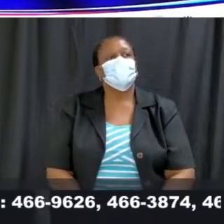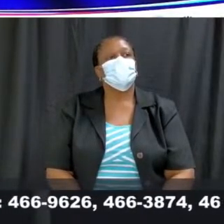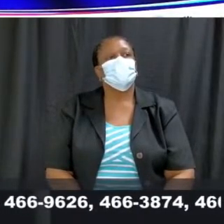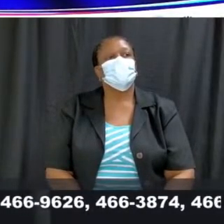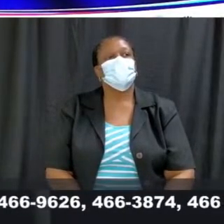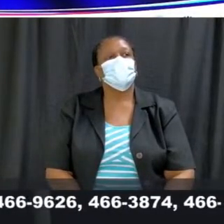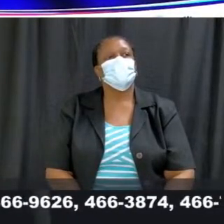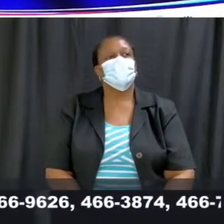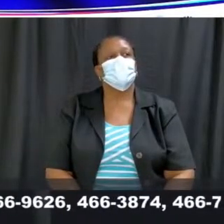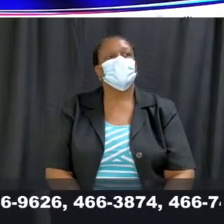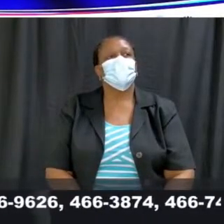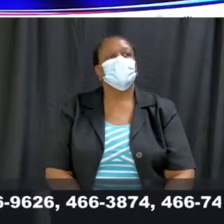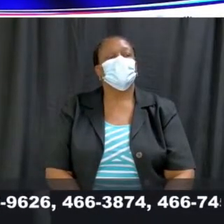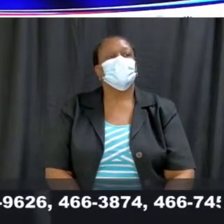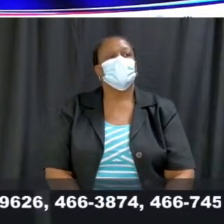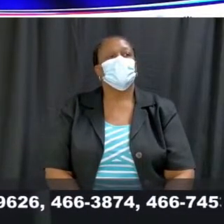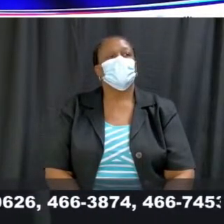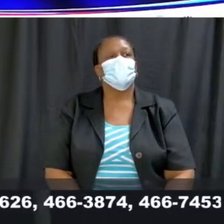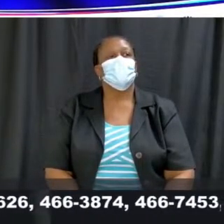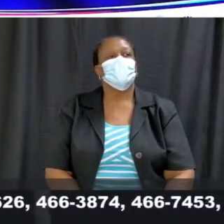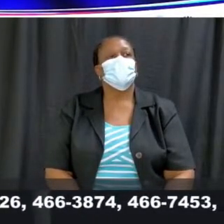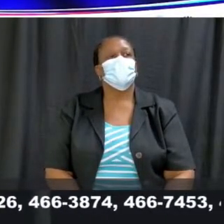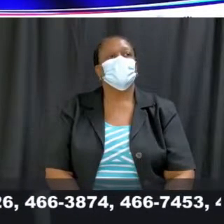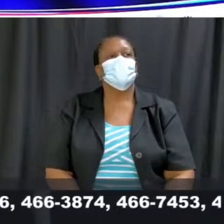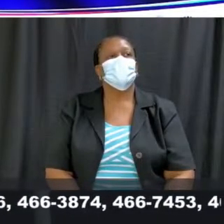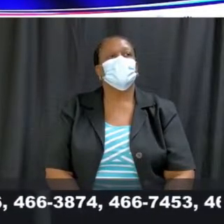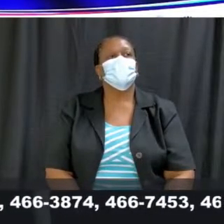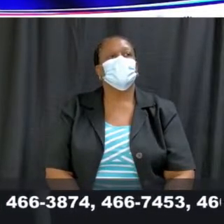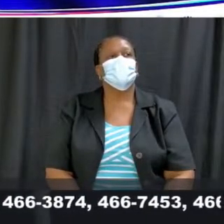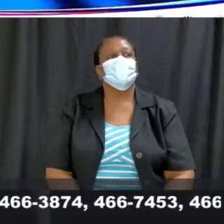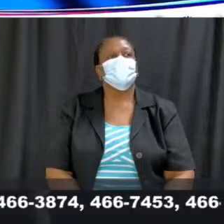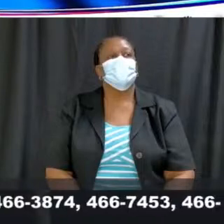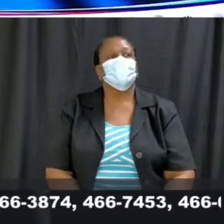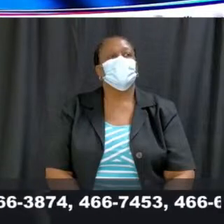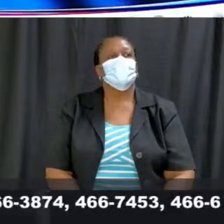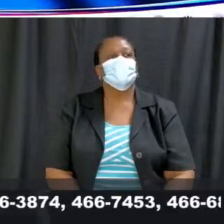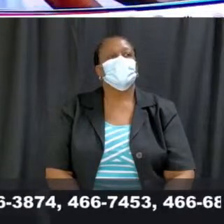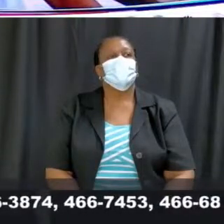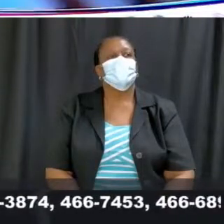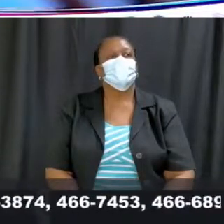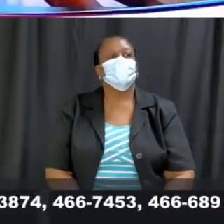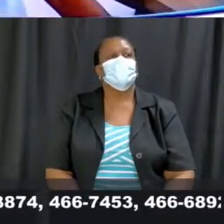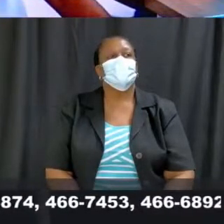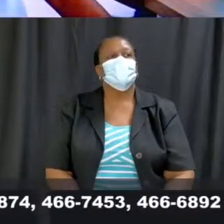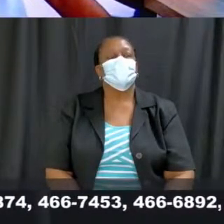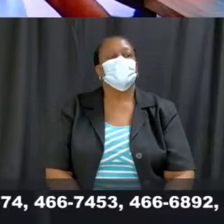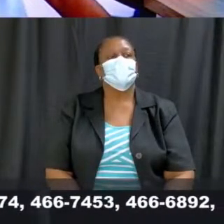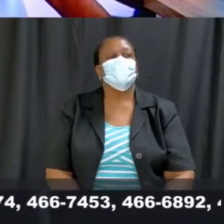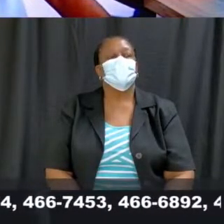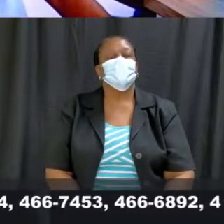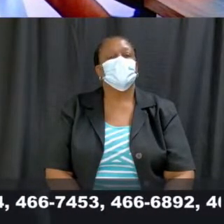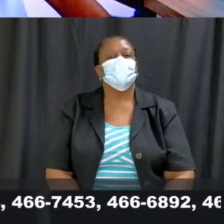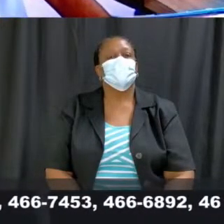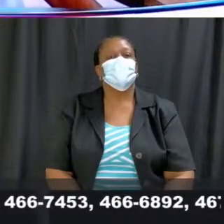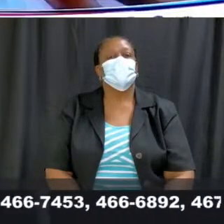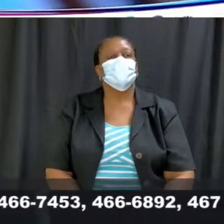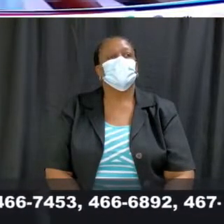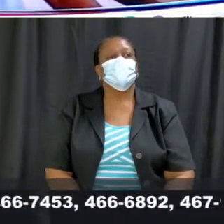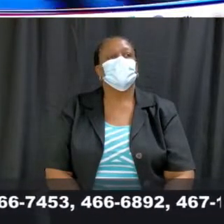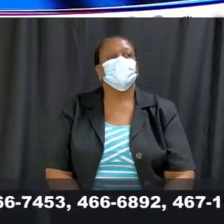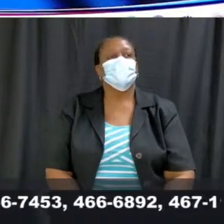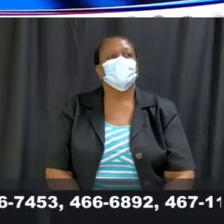The next set of questions are from Vaughan Radio in Nevis.